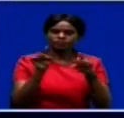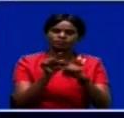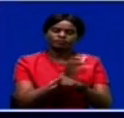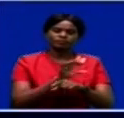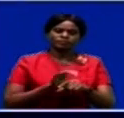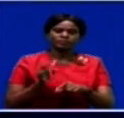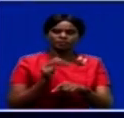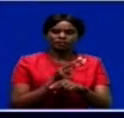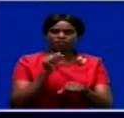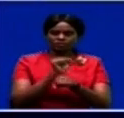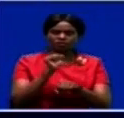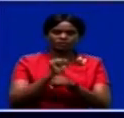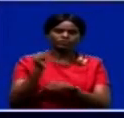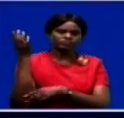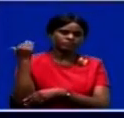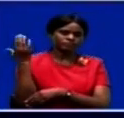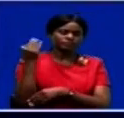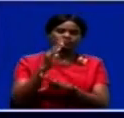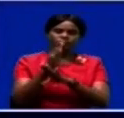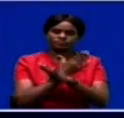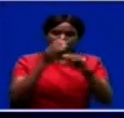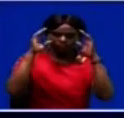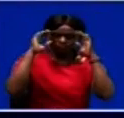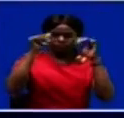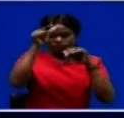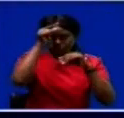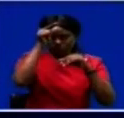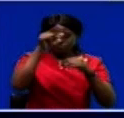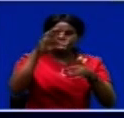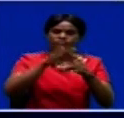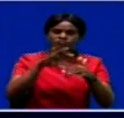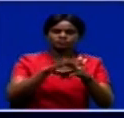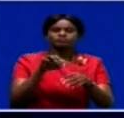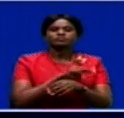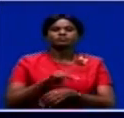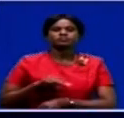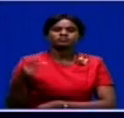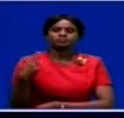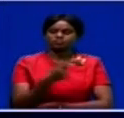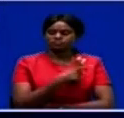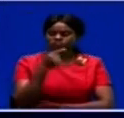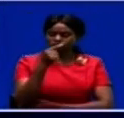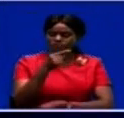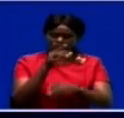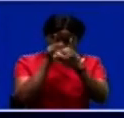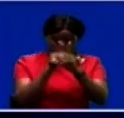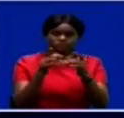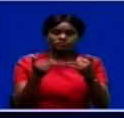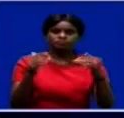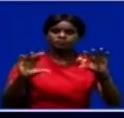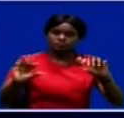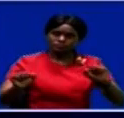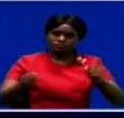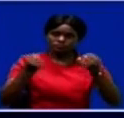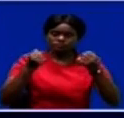company started operating way before President Lungu was elected as a Member of Parliament. Mr. Katupisha said the decision to sue Mr.